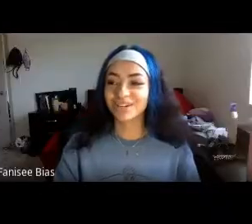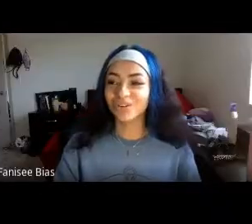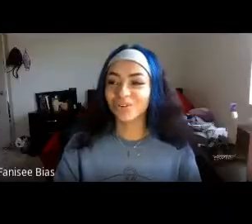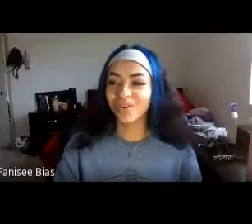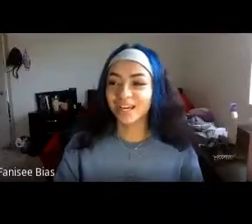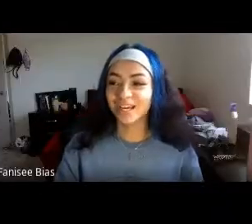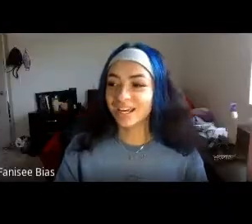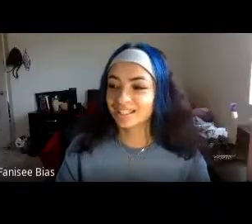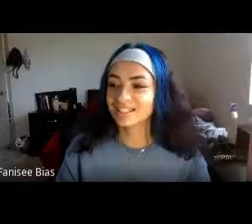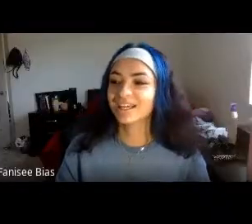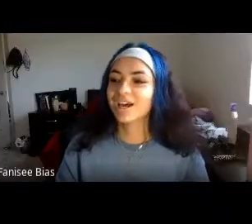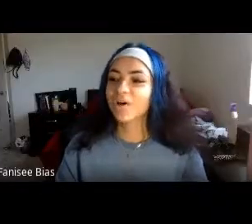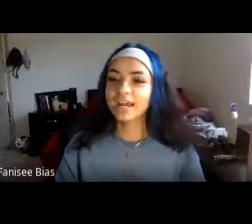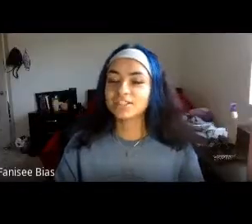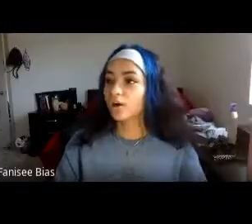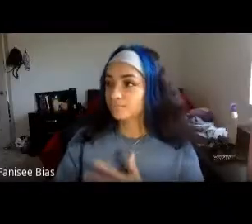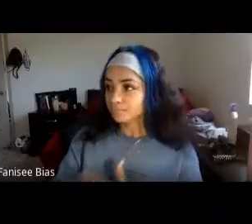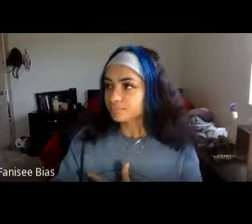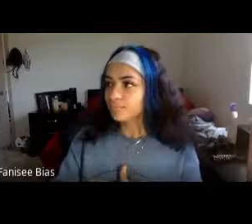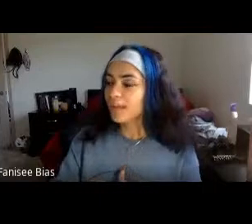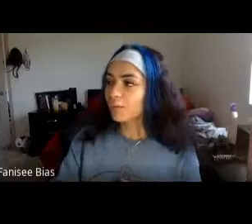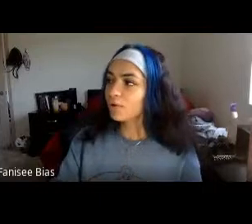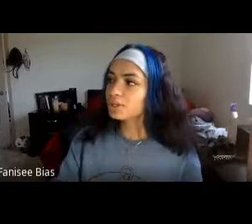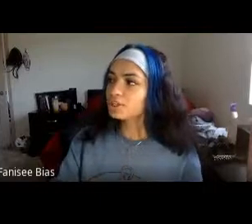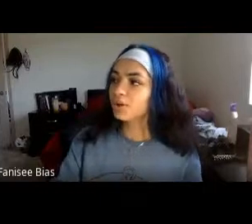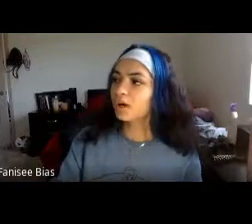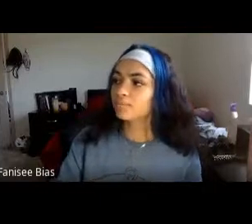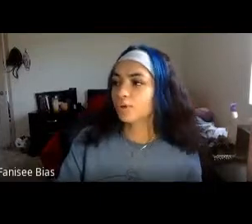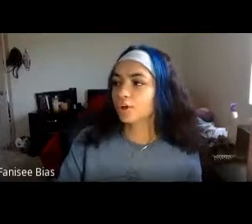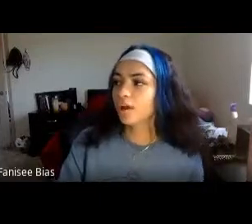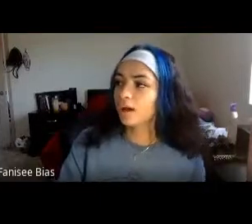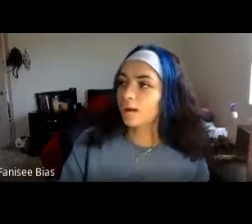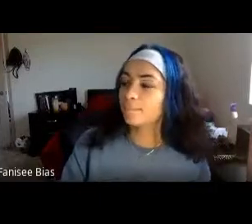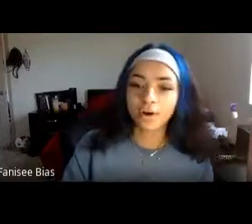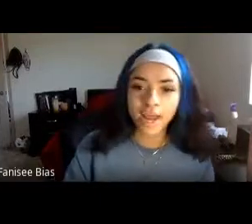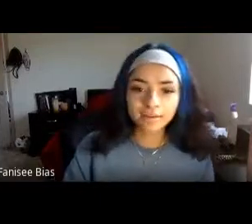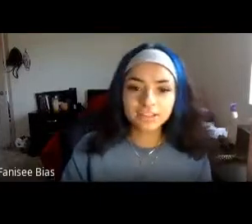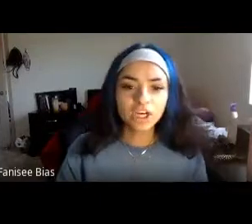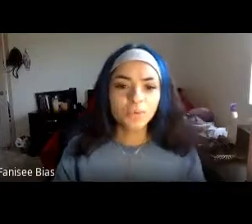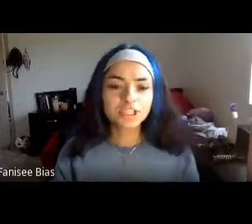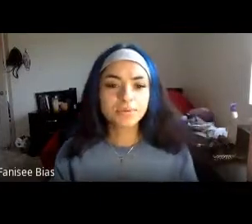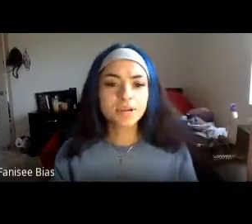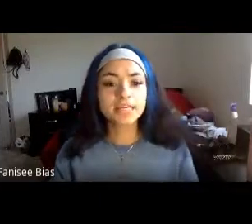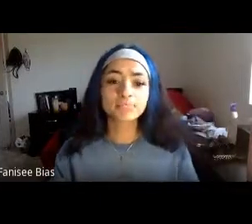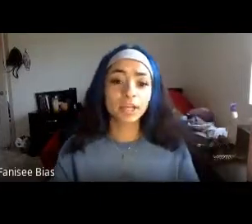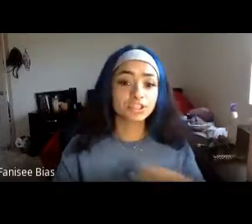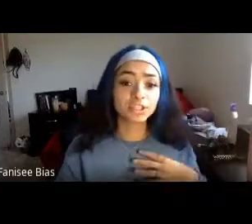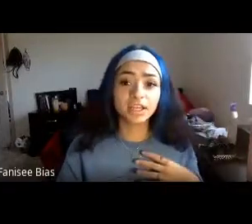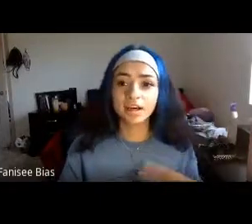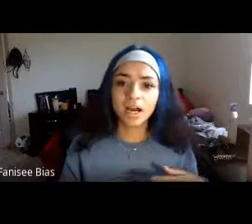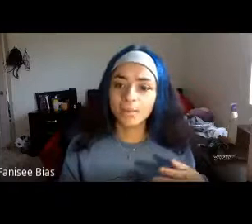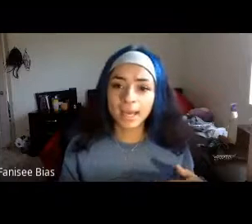Yes, the quickness. Okay, so now we're going to learn pronouns, which is one it is